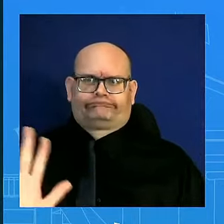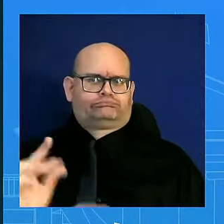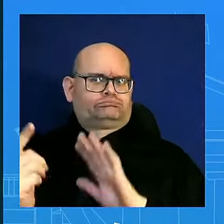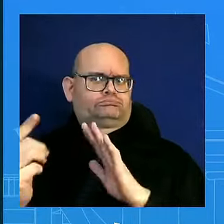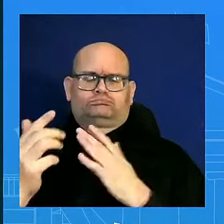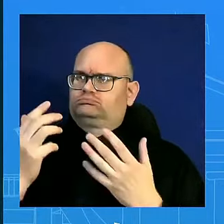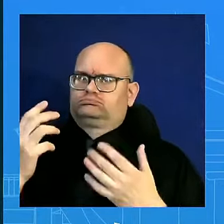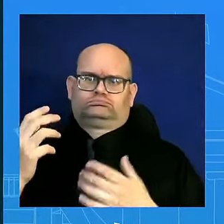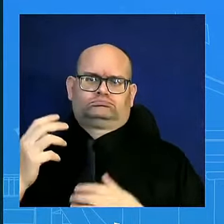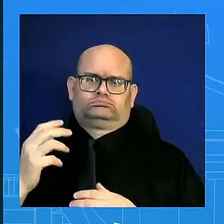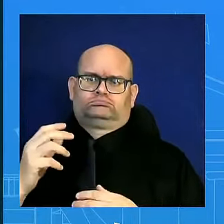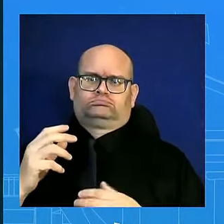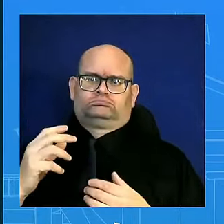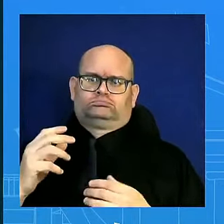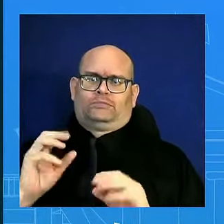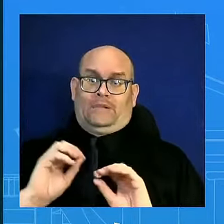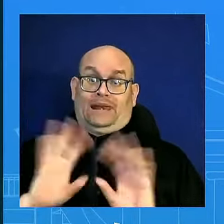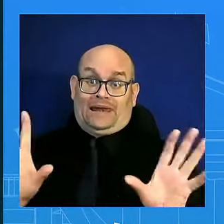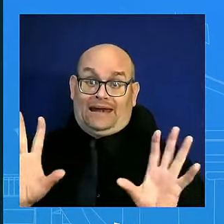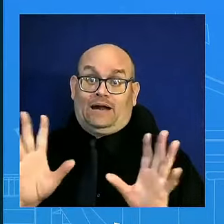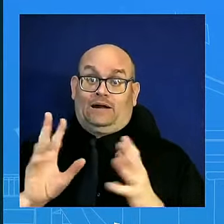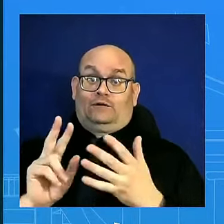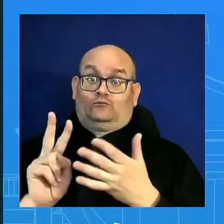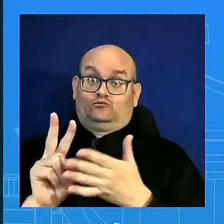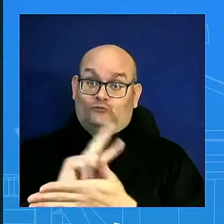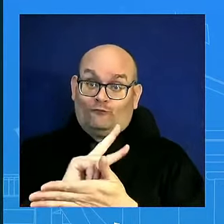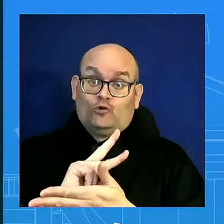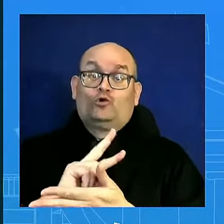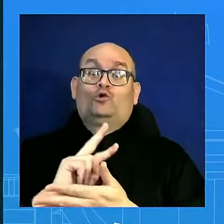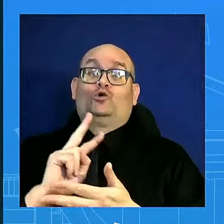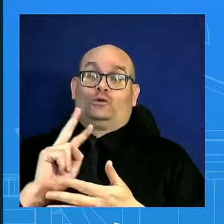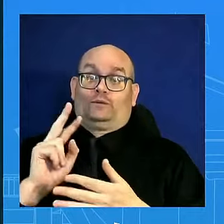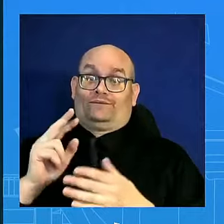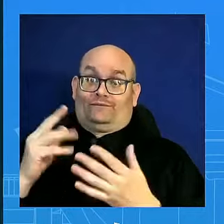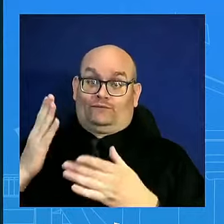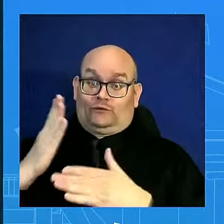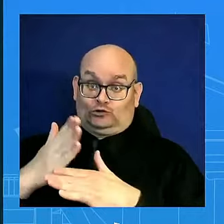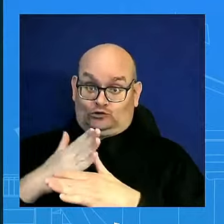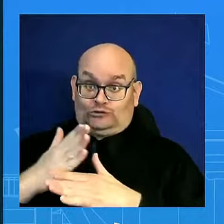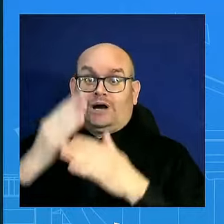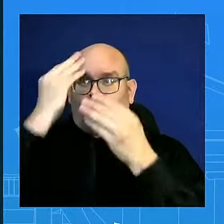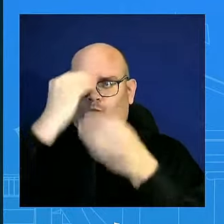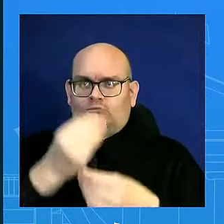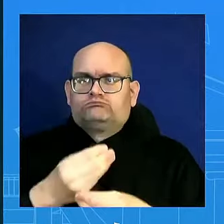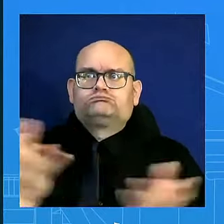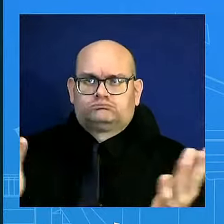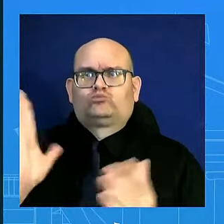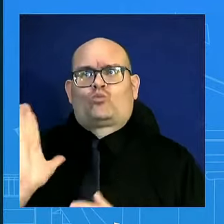review continues. Once they have more to share, certainly we will share that with all of you. Okay, Toulouse. Thank you.